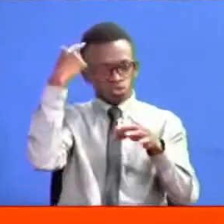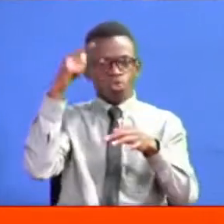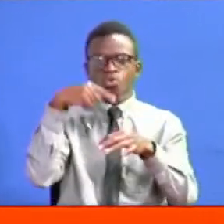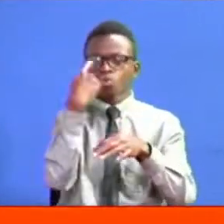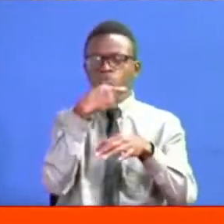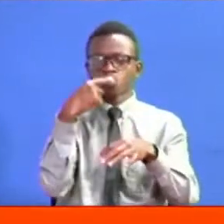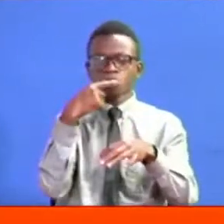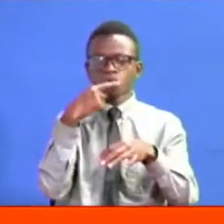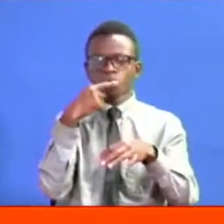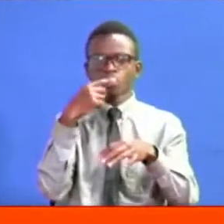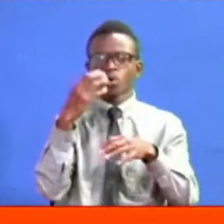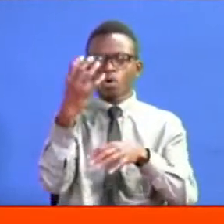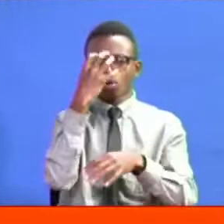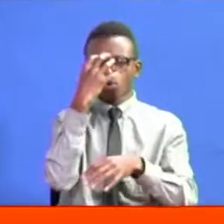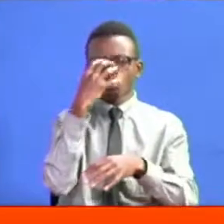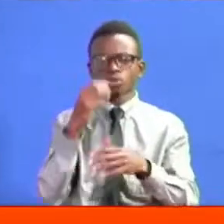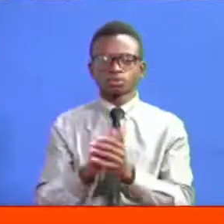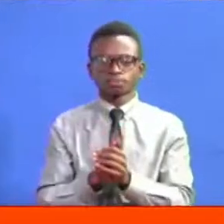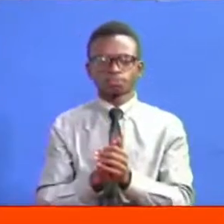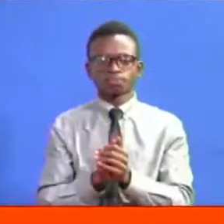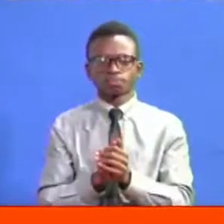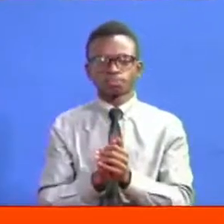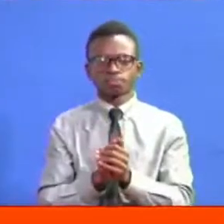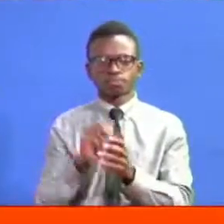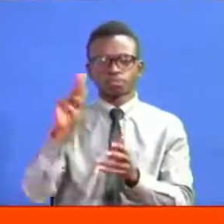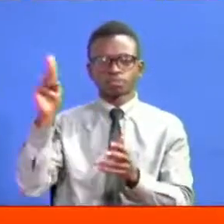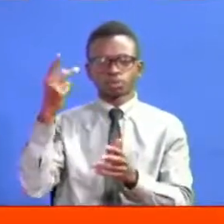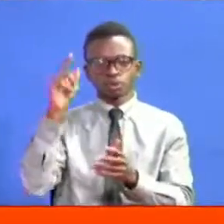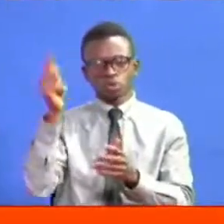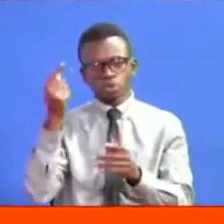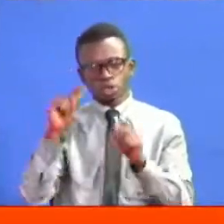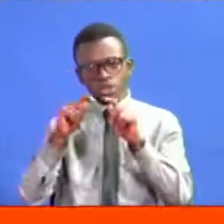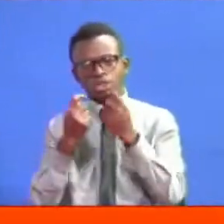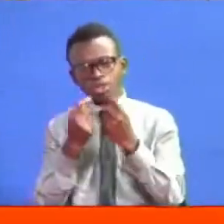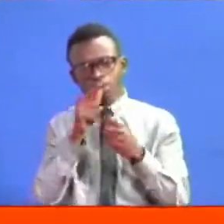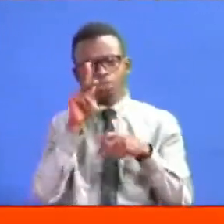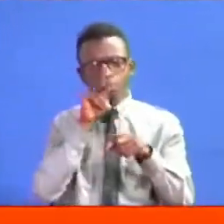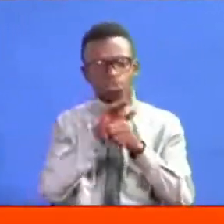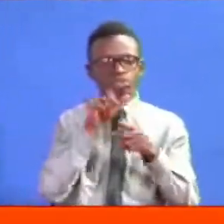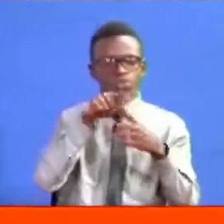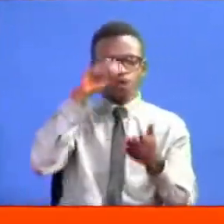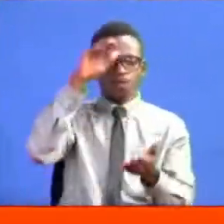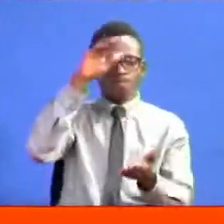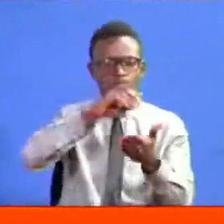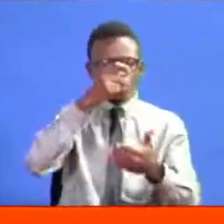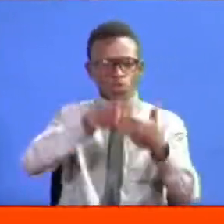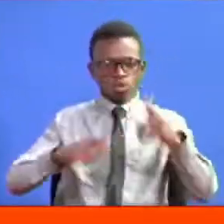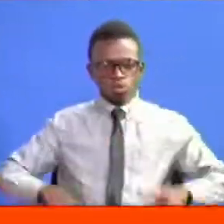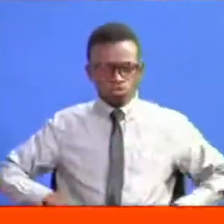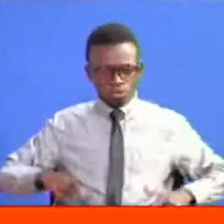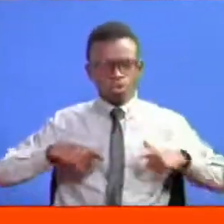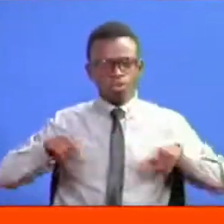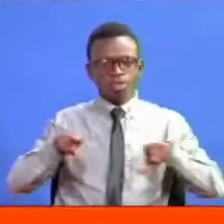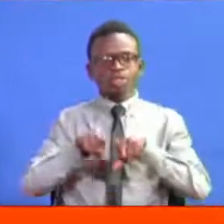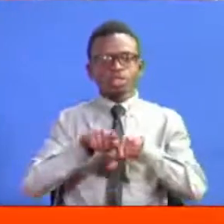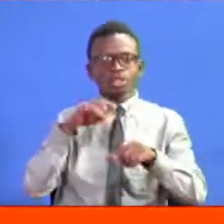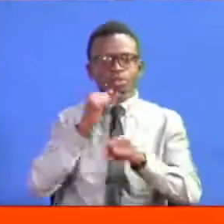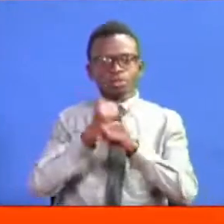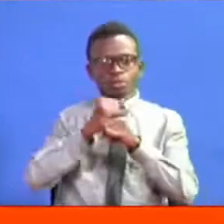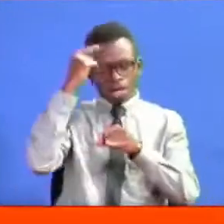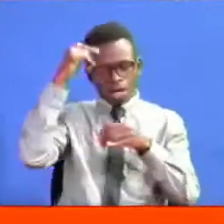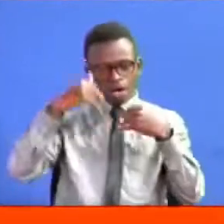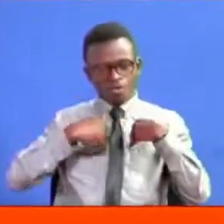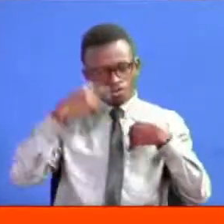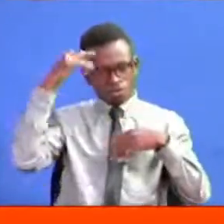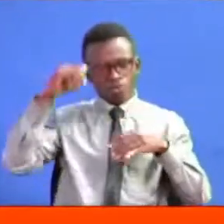muachana na hiyo maneno. Kenya Kwanza leaders have promised to reduce the cost of living, creating employment for the youth,